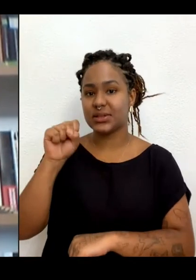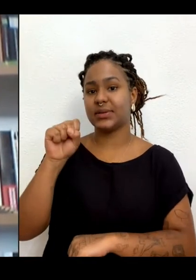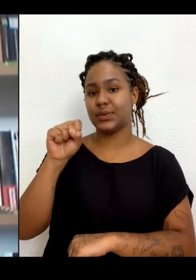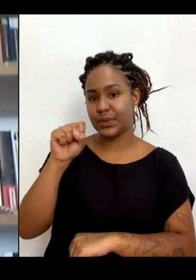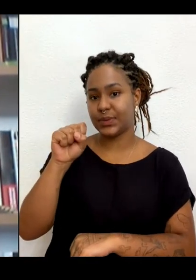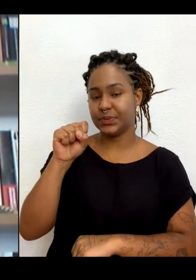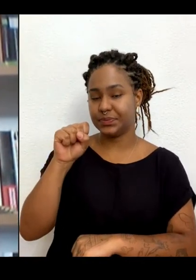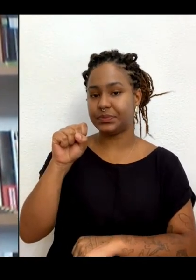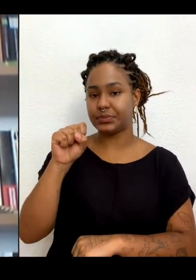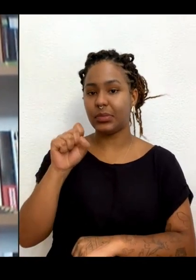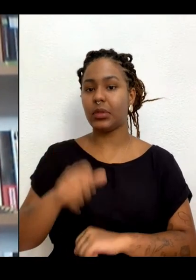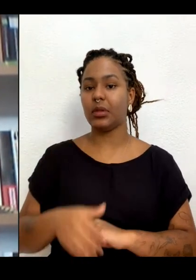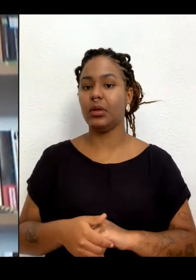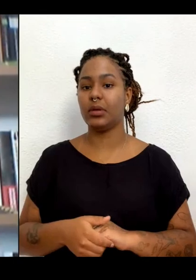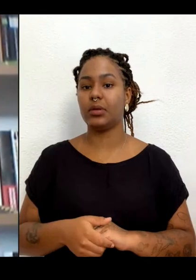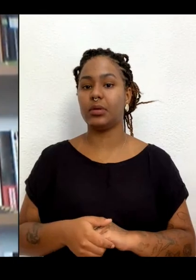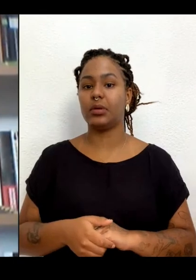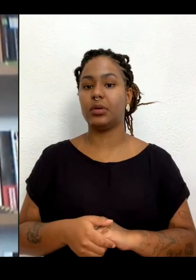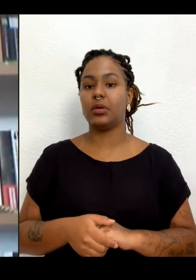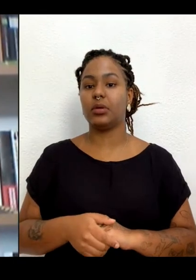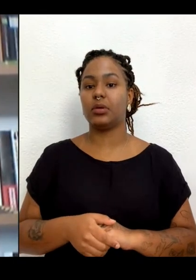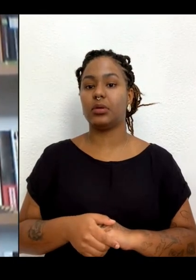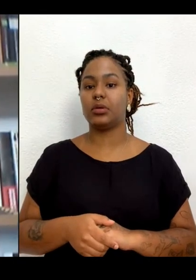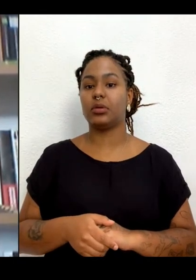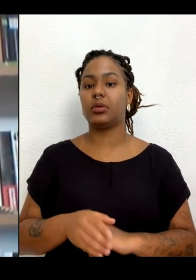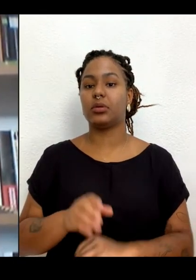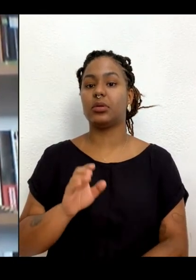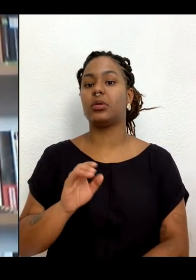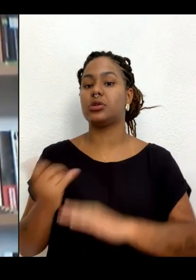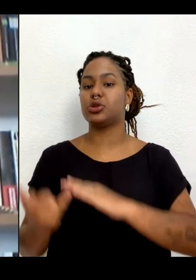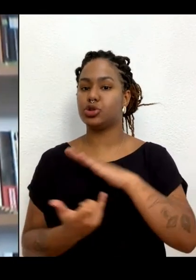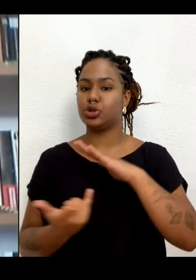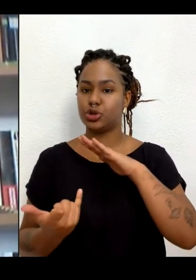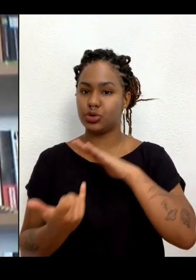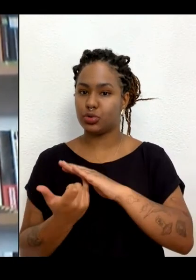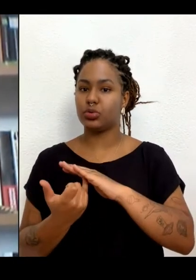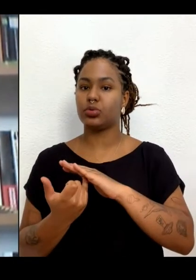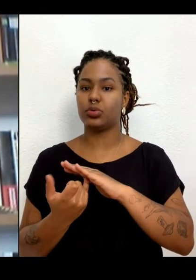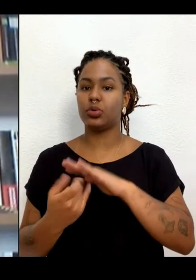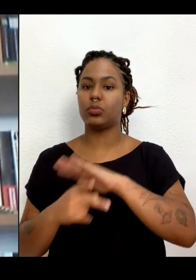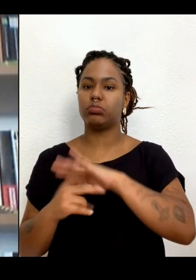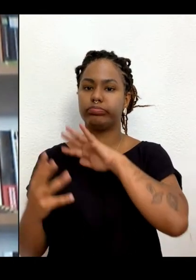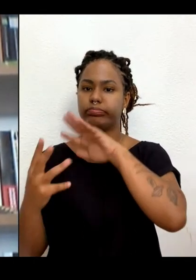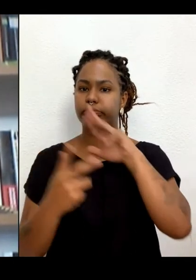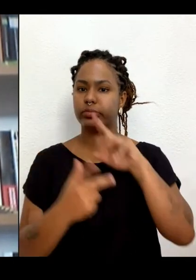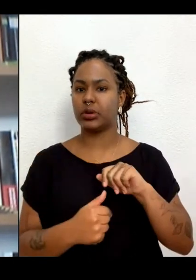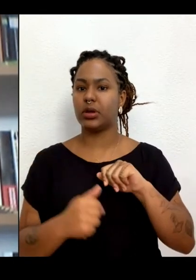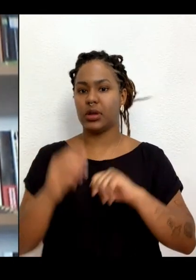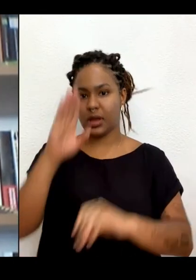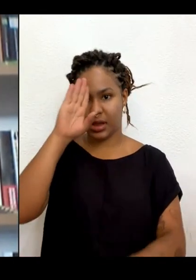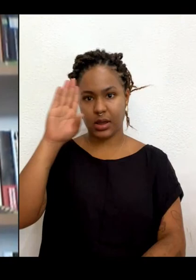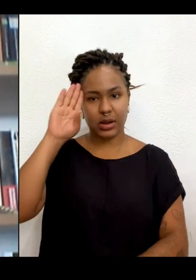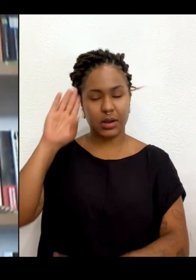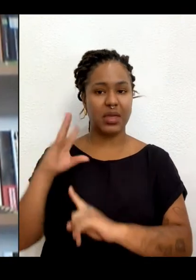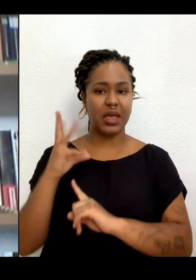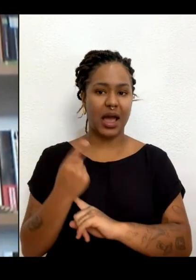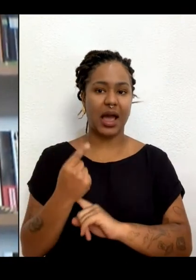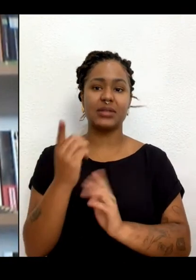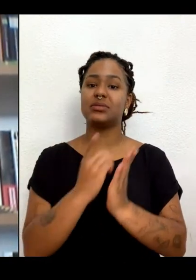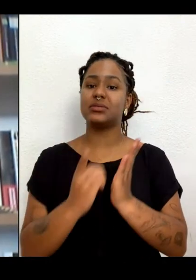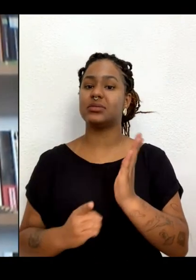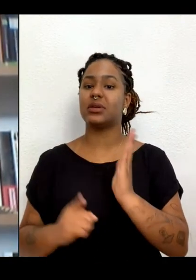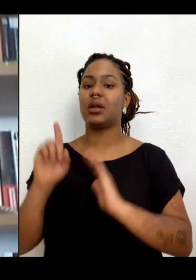uh do Institute our Institute art gender nature The Academy of Arts and Design the